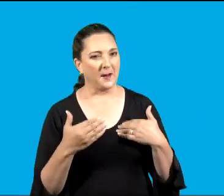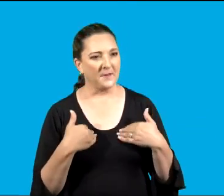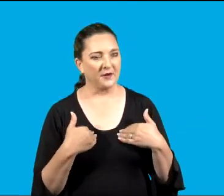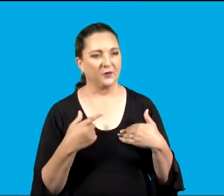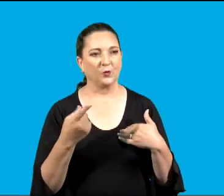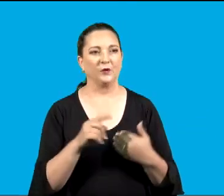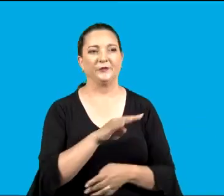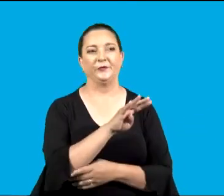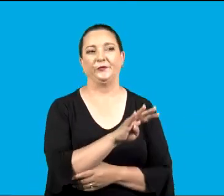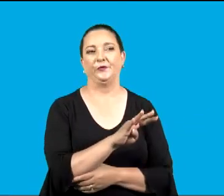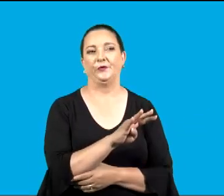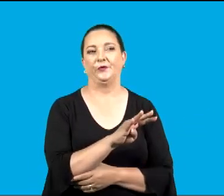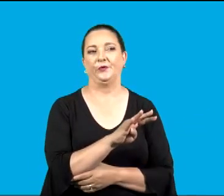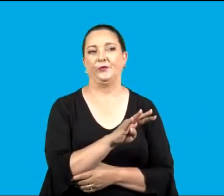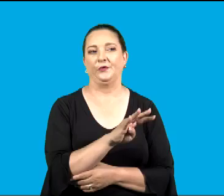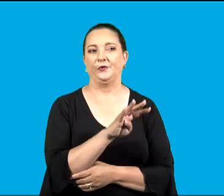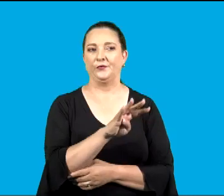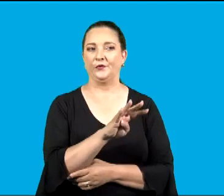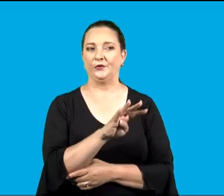administration, it's